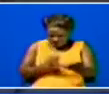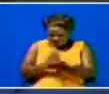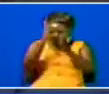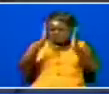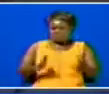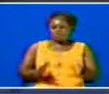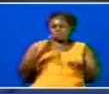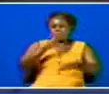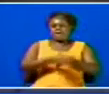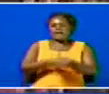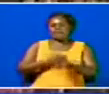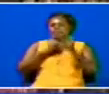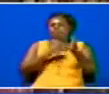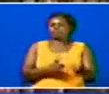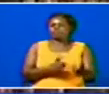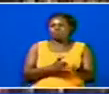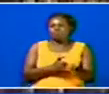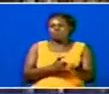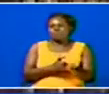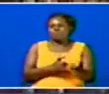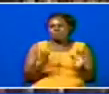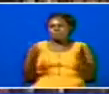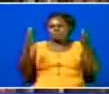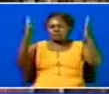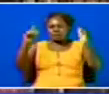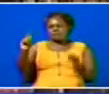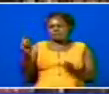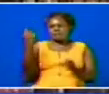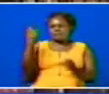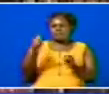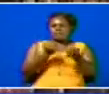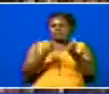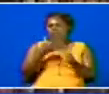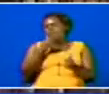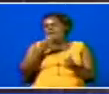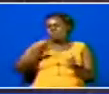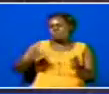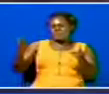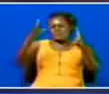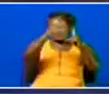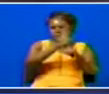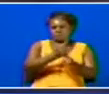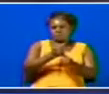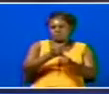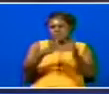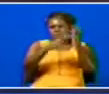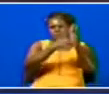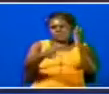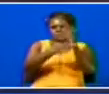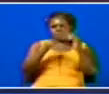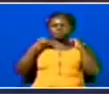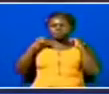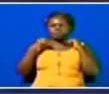to be recognized and awarded. In a bid to celebrate Kenya's sportsmen and women achievements, the celebrity sports guest at